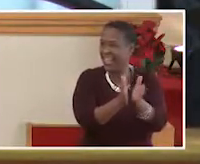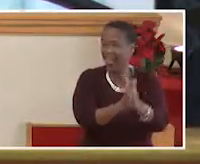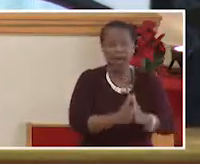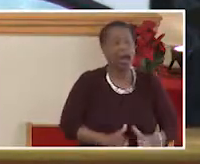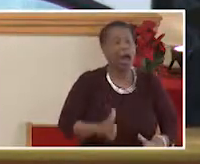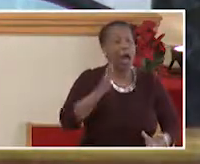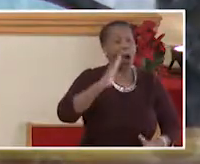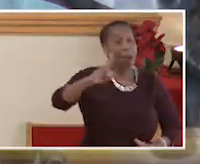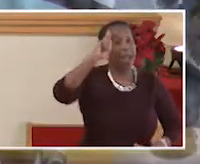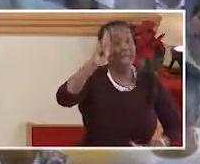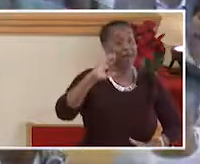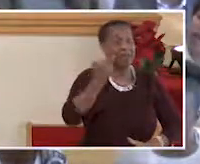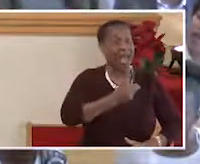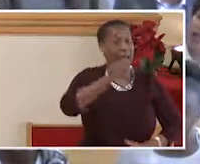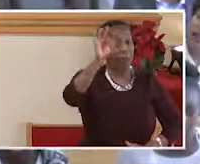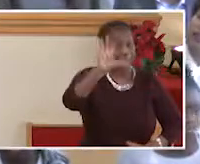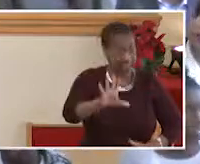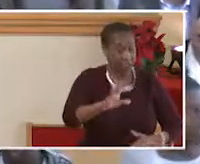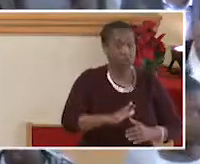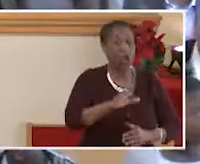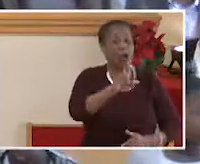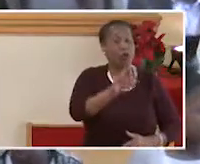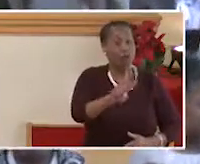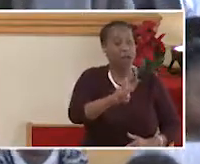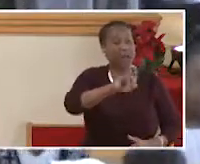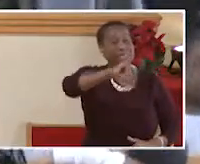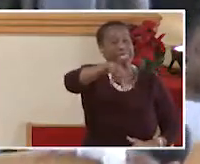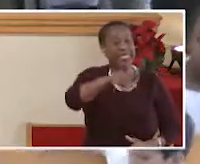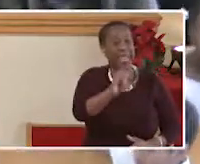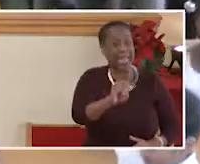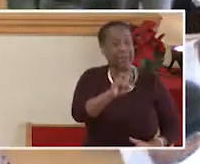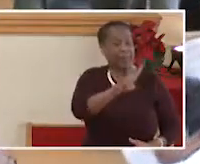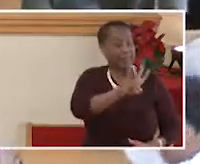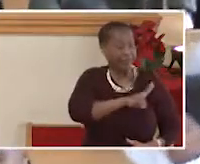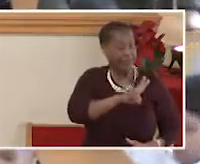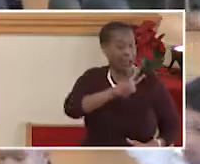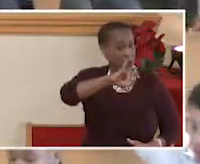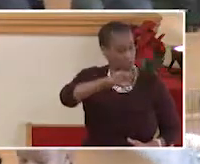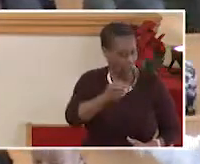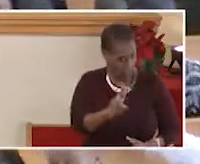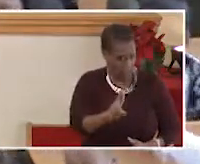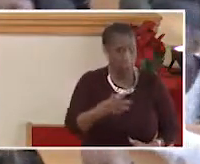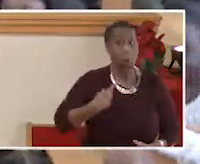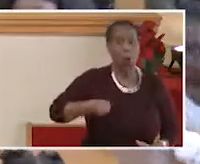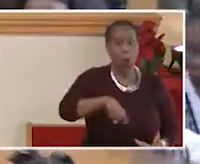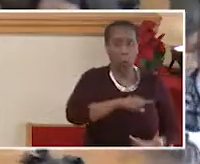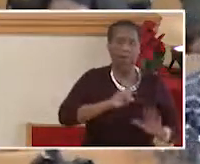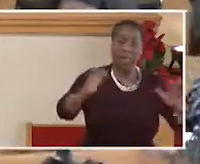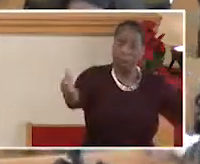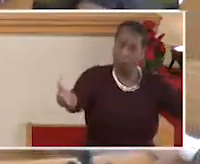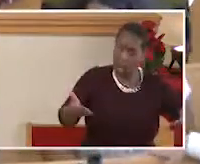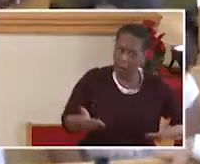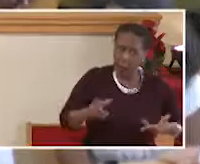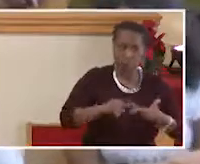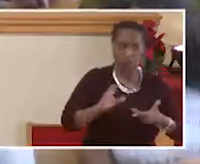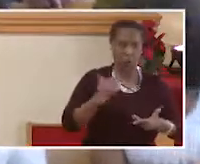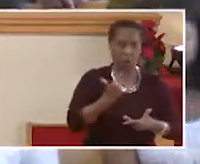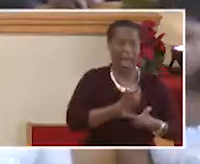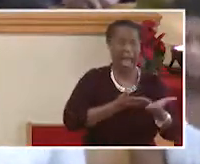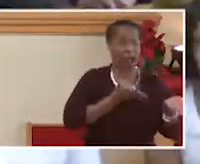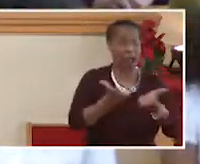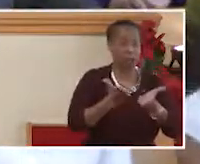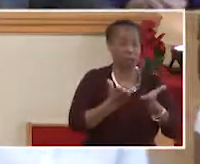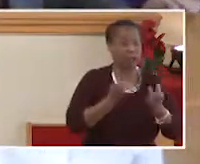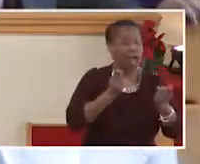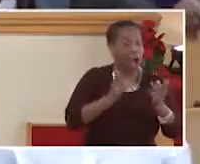On behalf of our pastor, Reverend James Victor Jr., we welcome you to our service. The